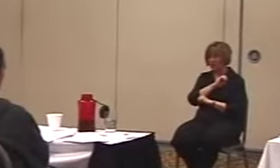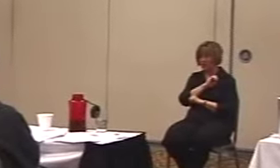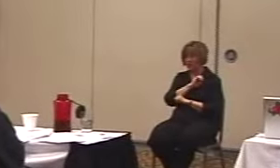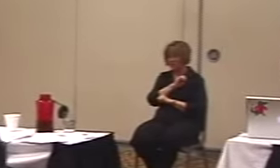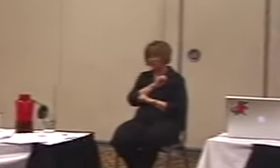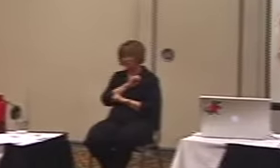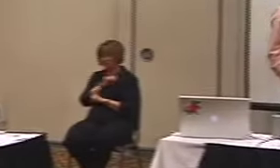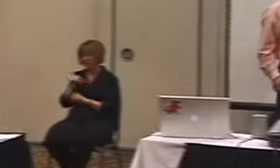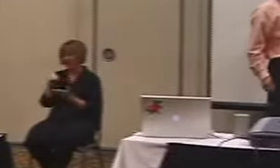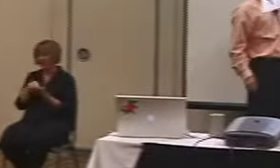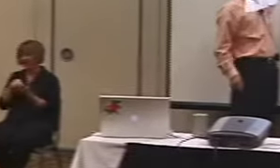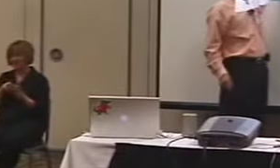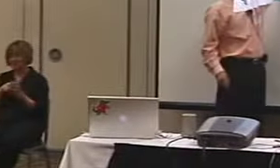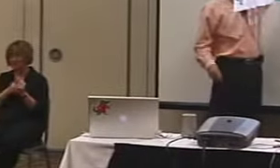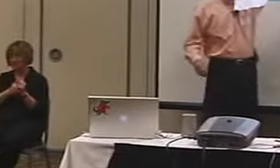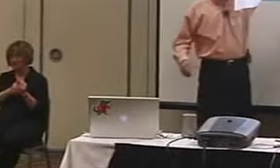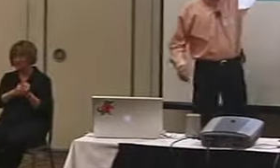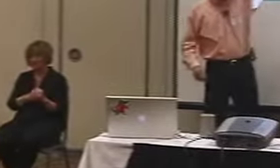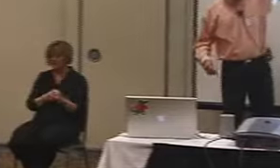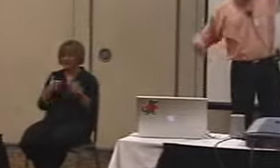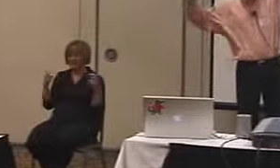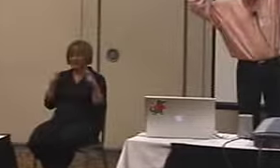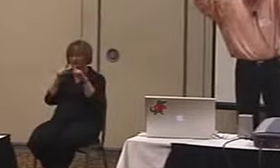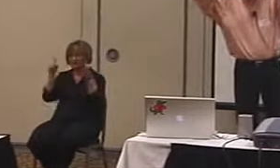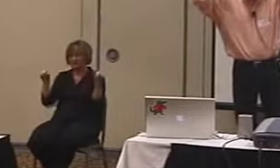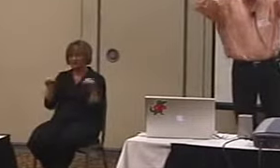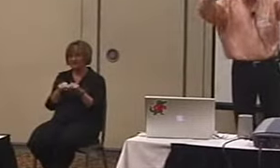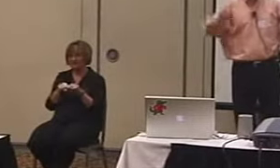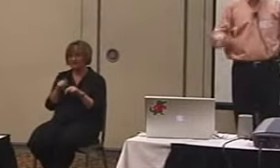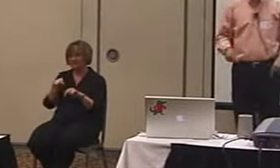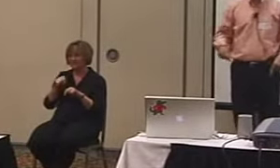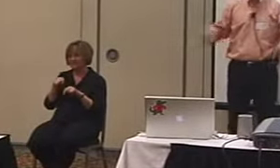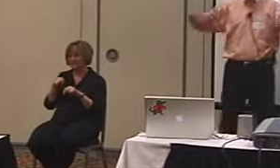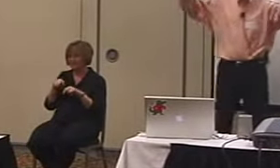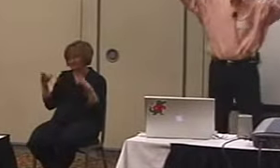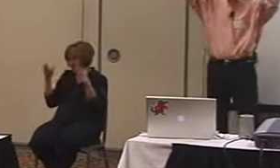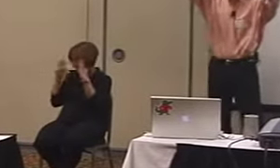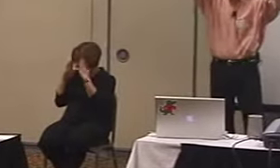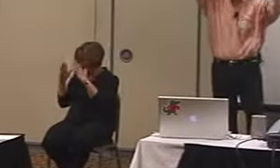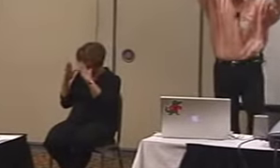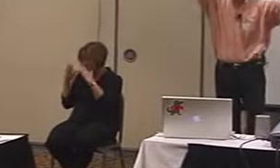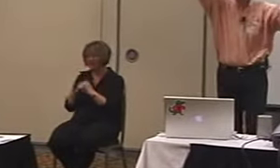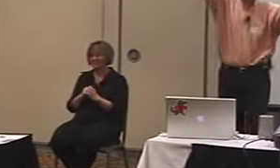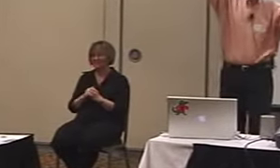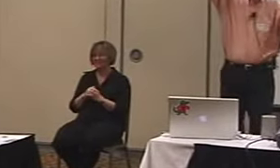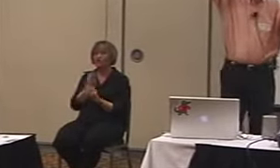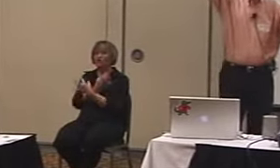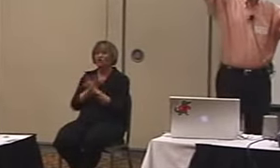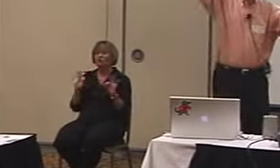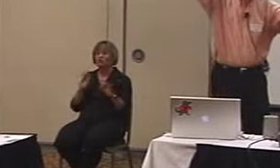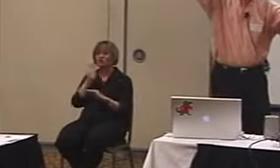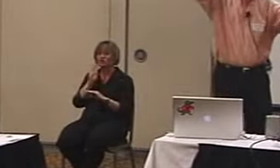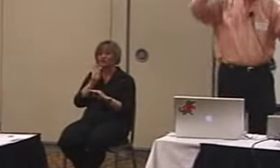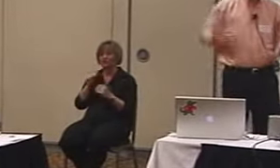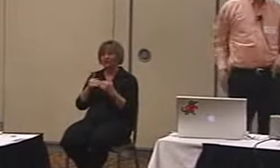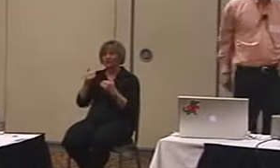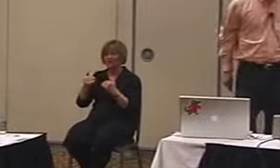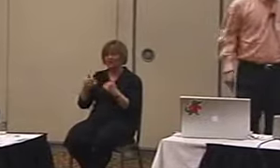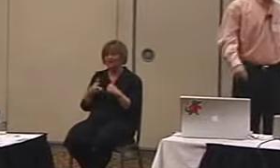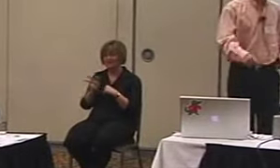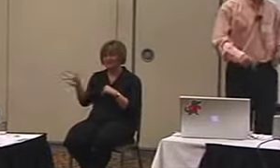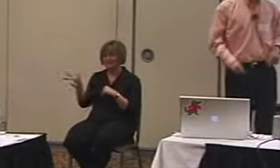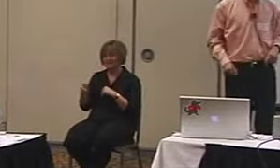Again, that big sign right here that says, it's got to catch his attention. You know, free beer, next exit. It's got to be something